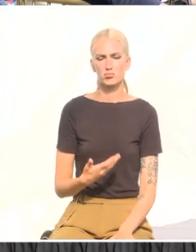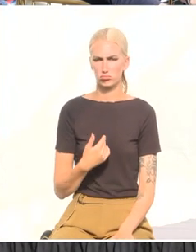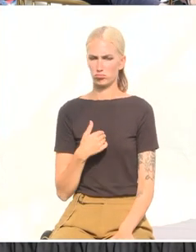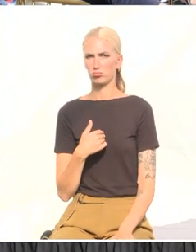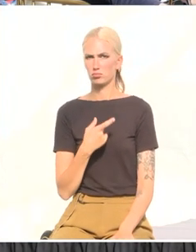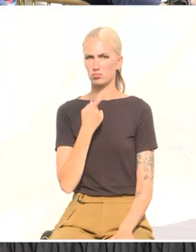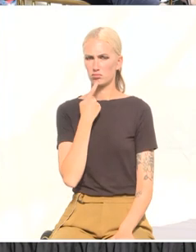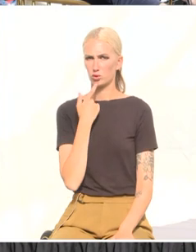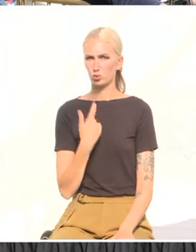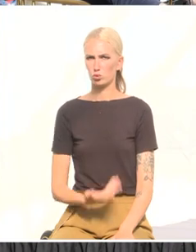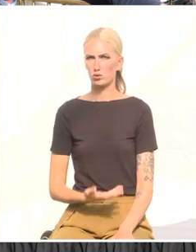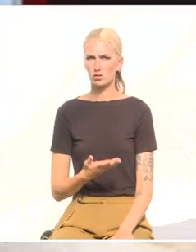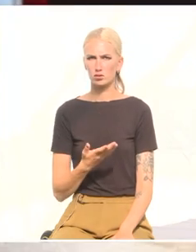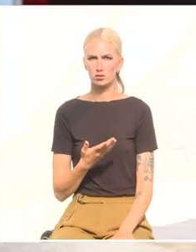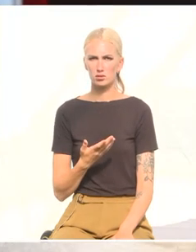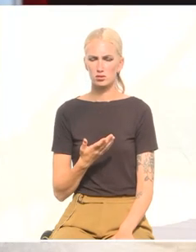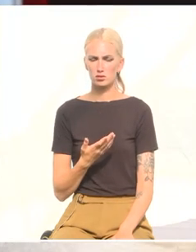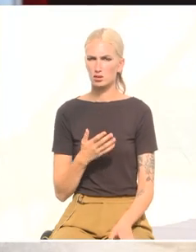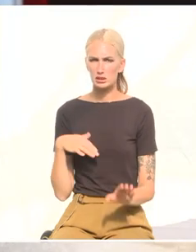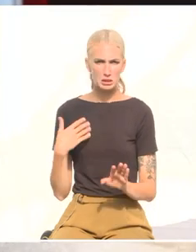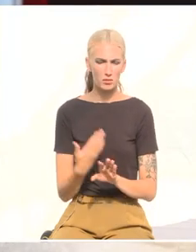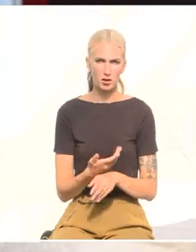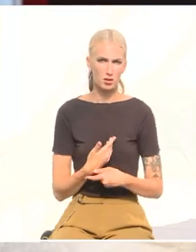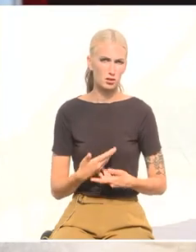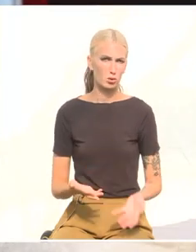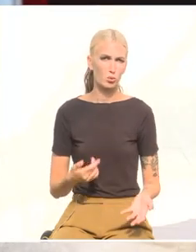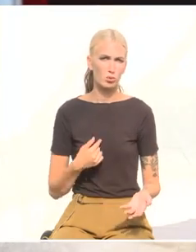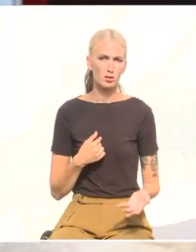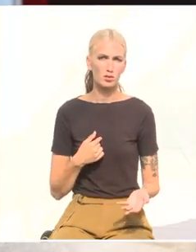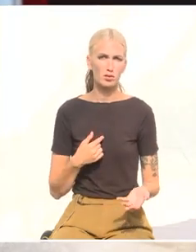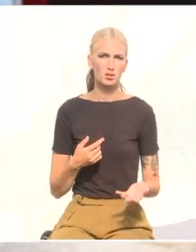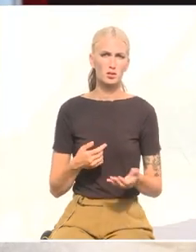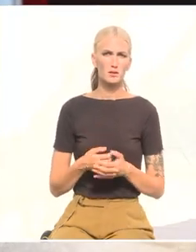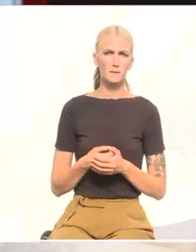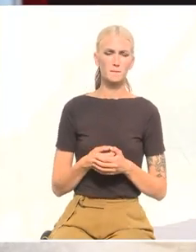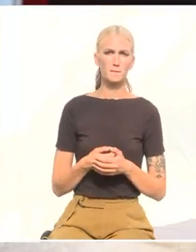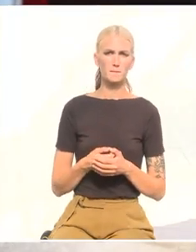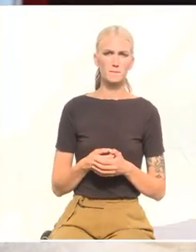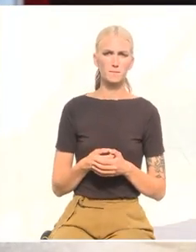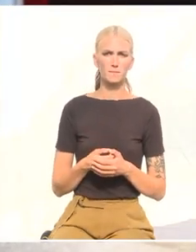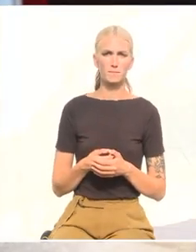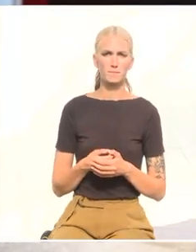and I haven't really got my head around it yet. So if you've been,